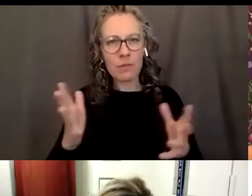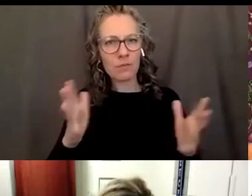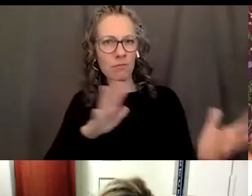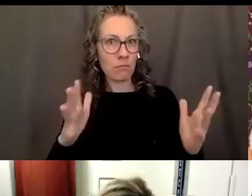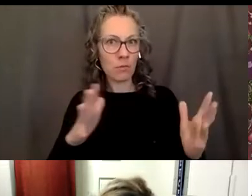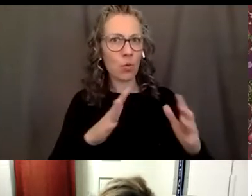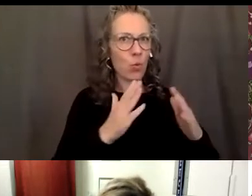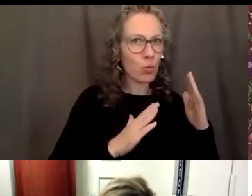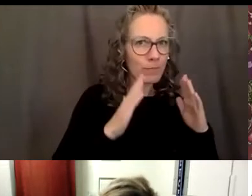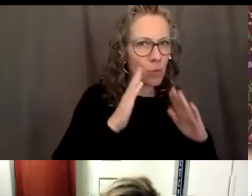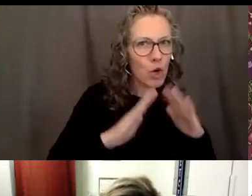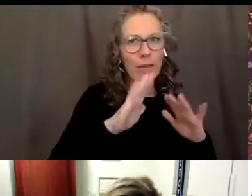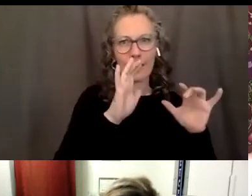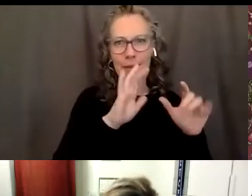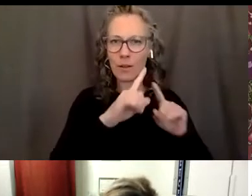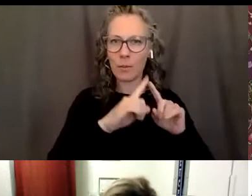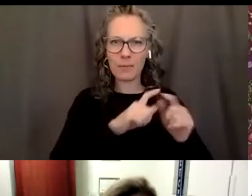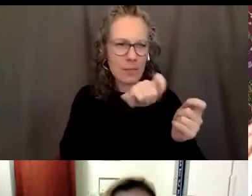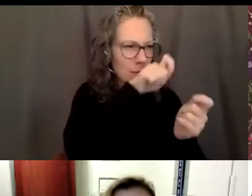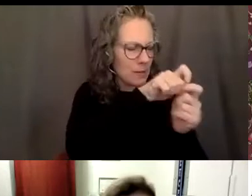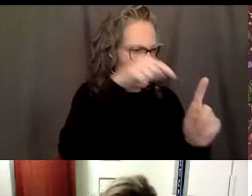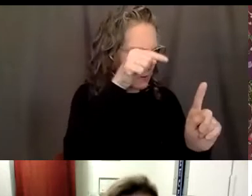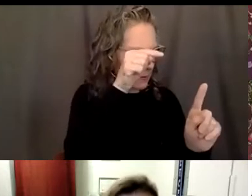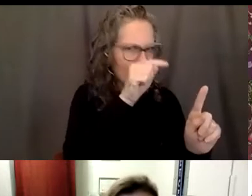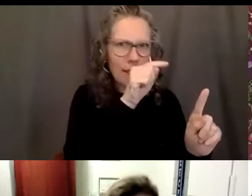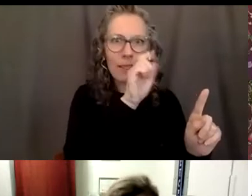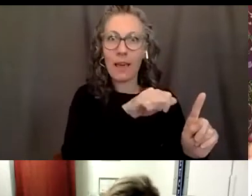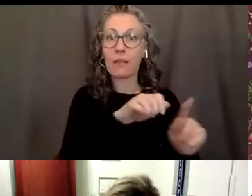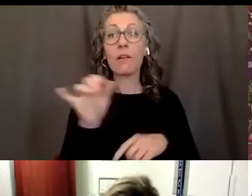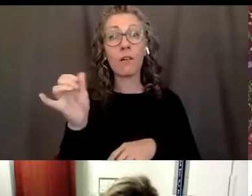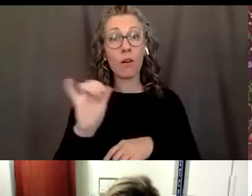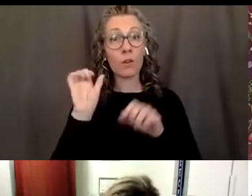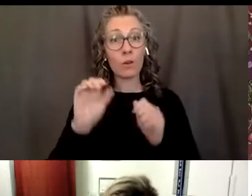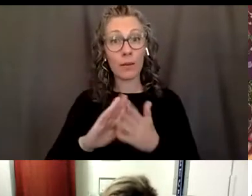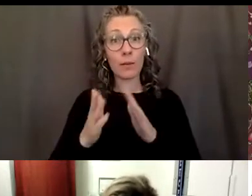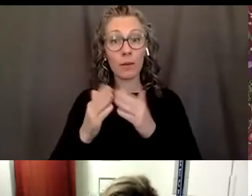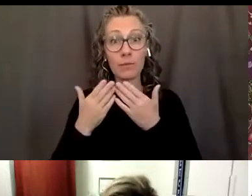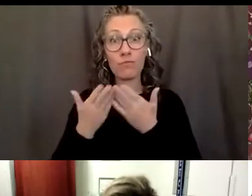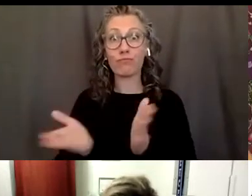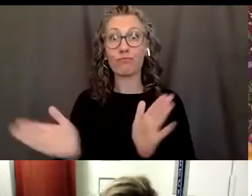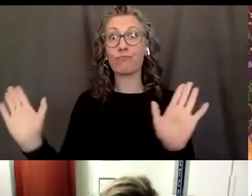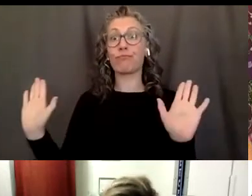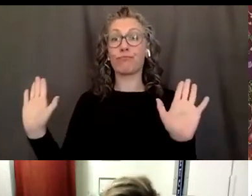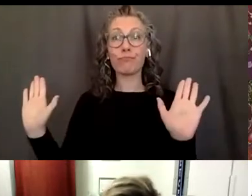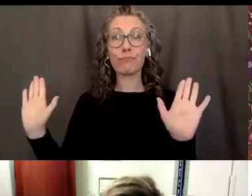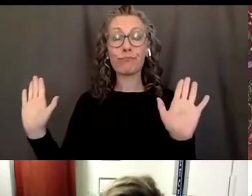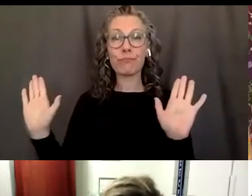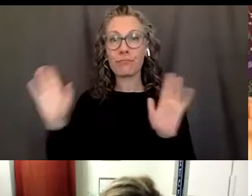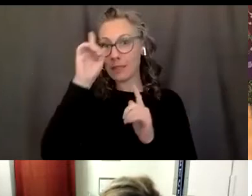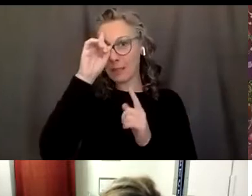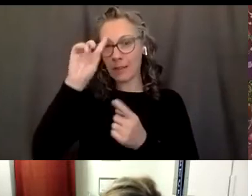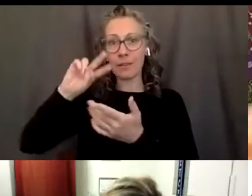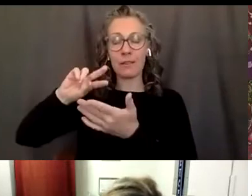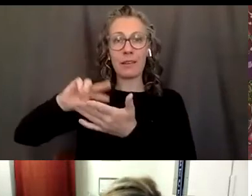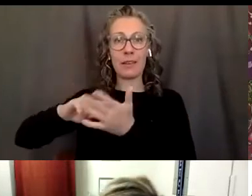worried when you're becoming so specific? You can also be so general that the intention you're setting is so general, like